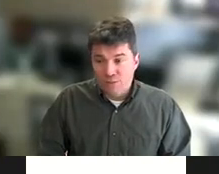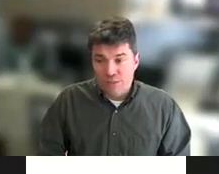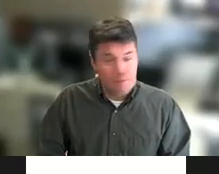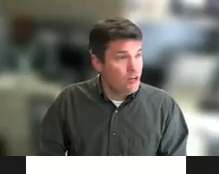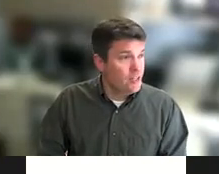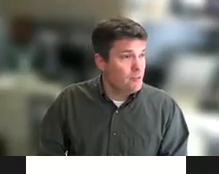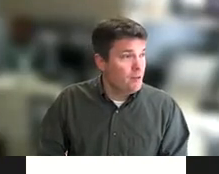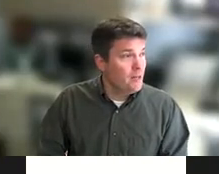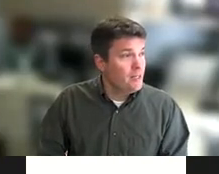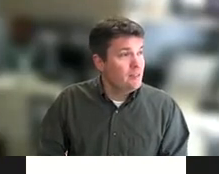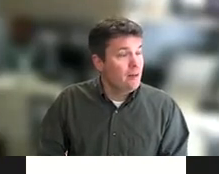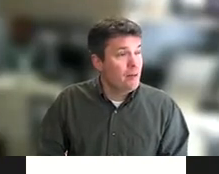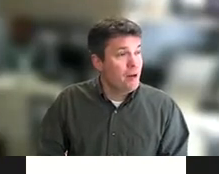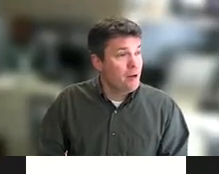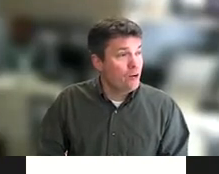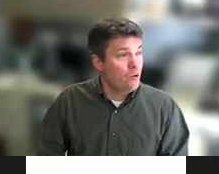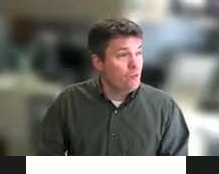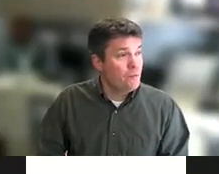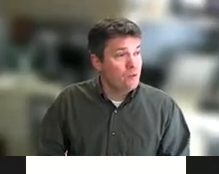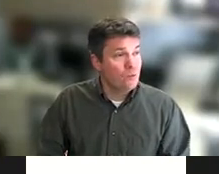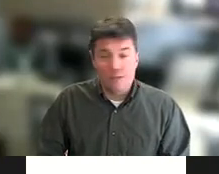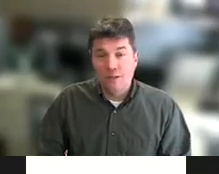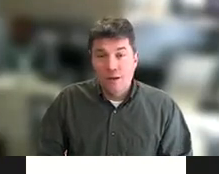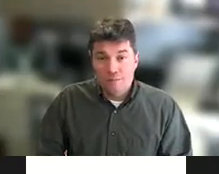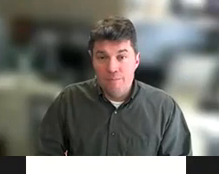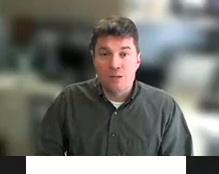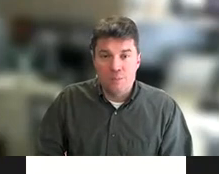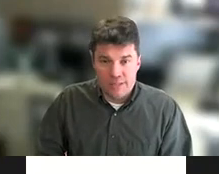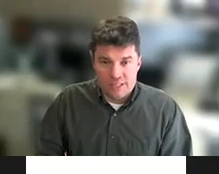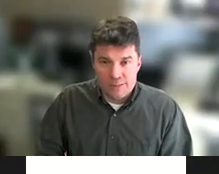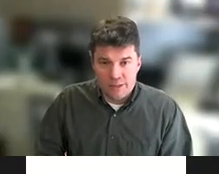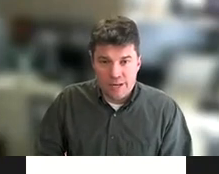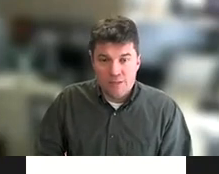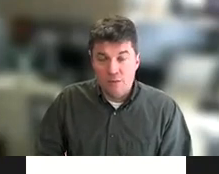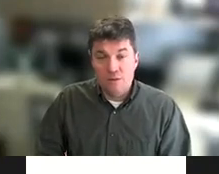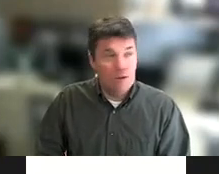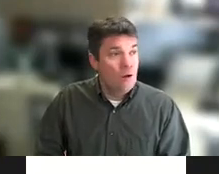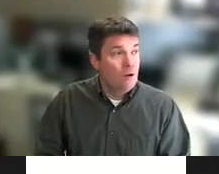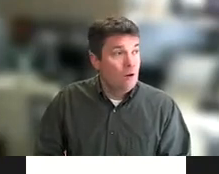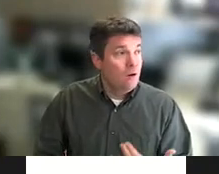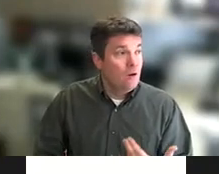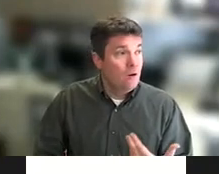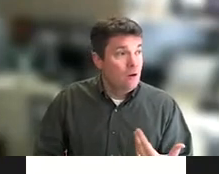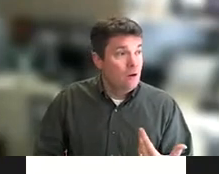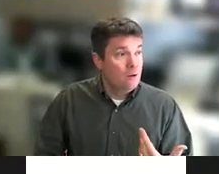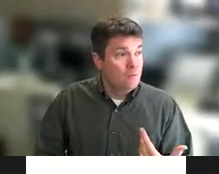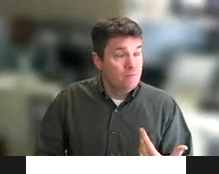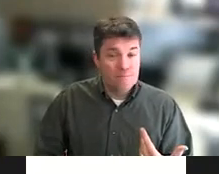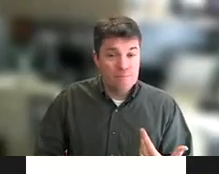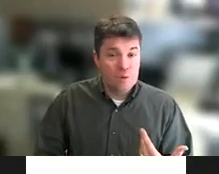And then persons with speech disabilities, that may include people with multiple disabilities,